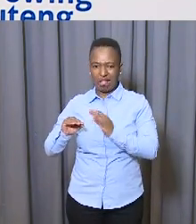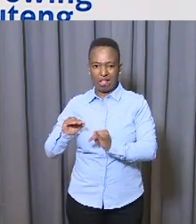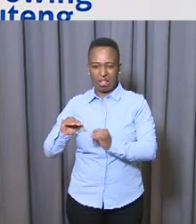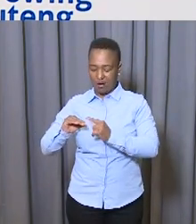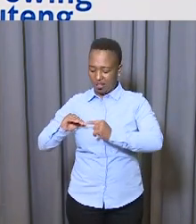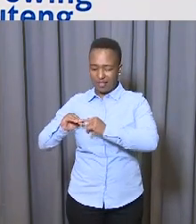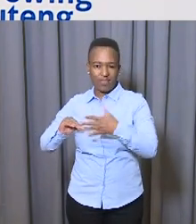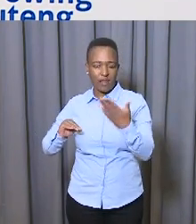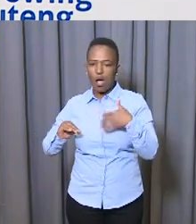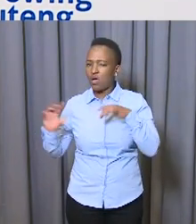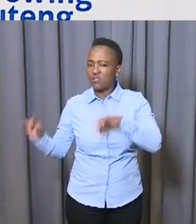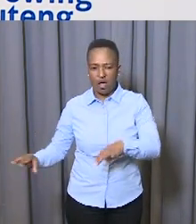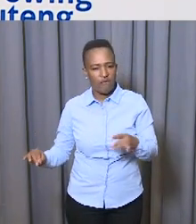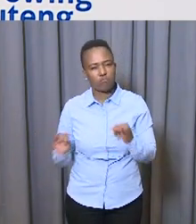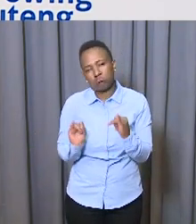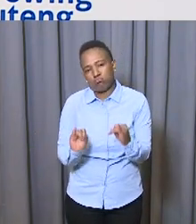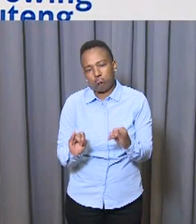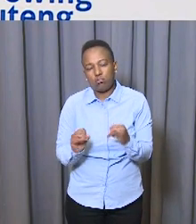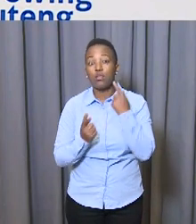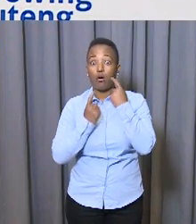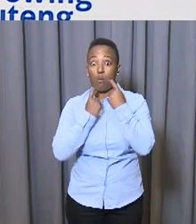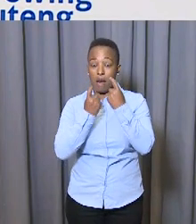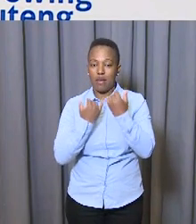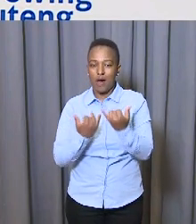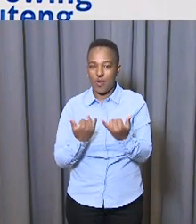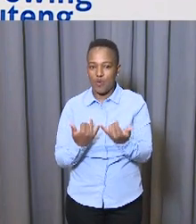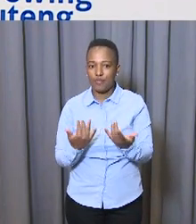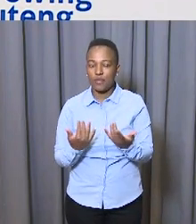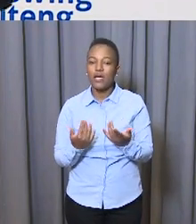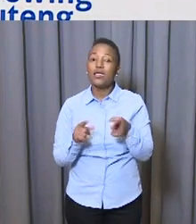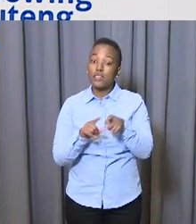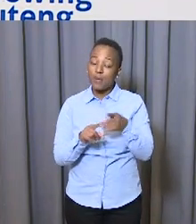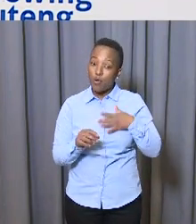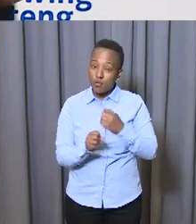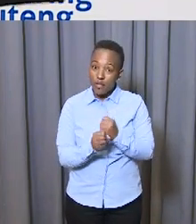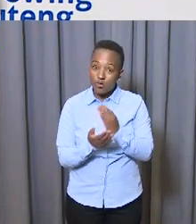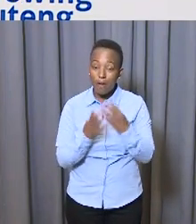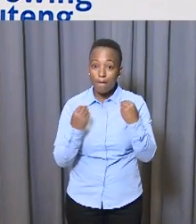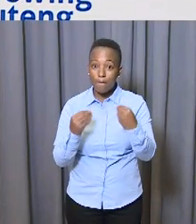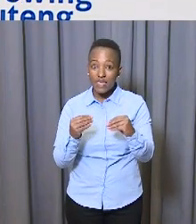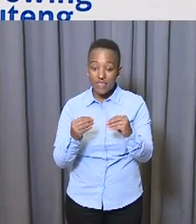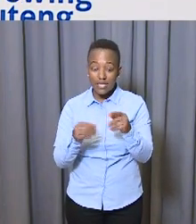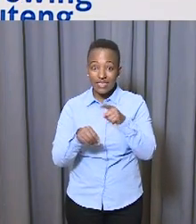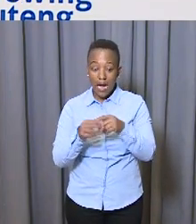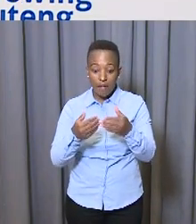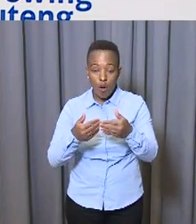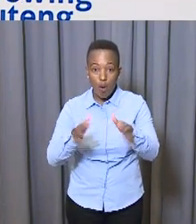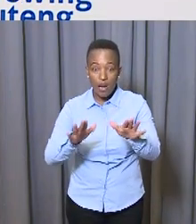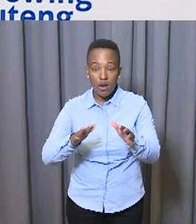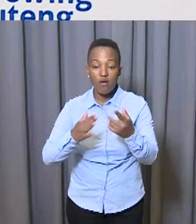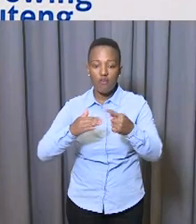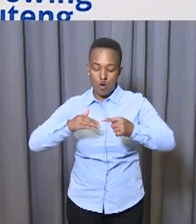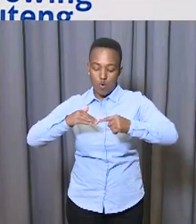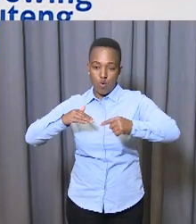that they are really suffering. I want to be sure when that business opens where they do their nails, because those